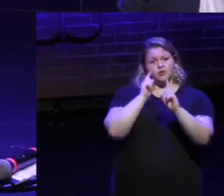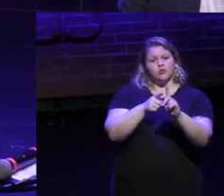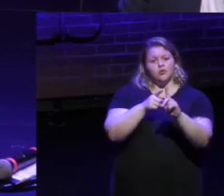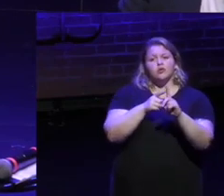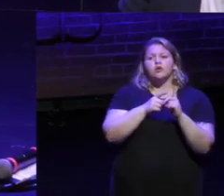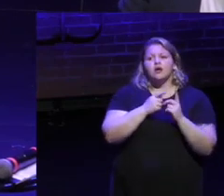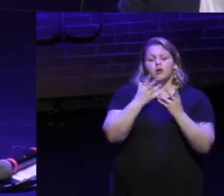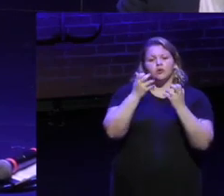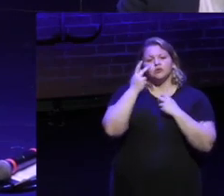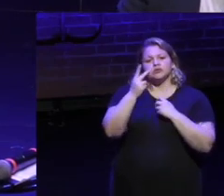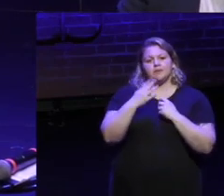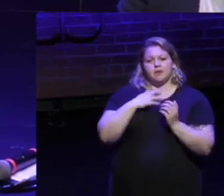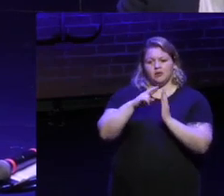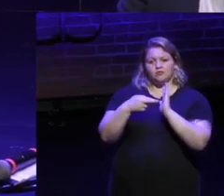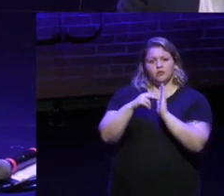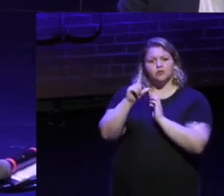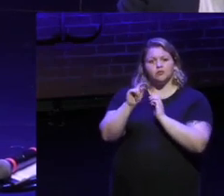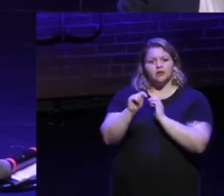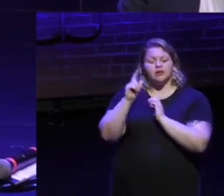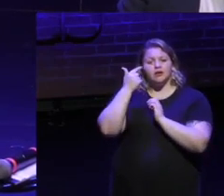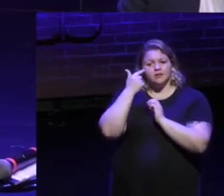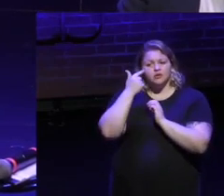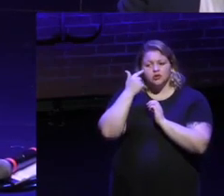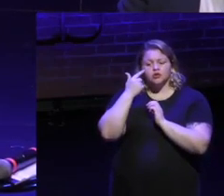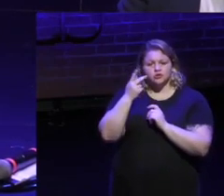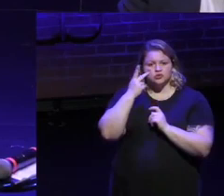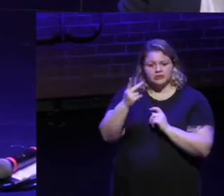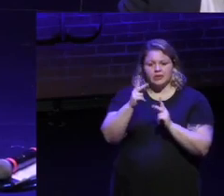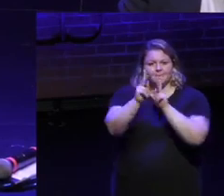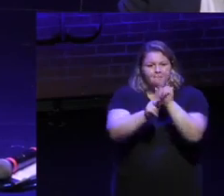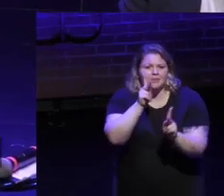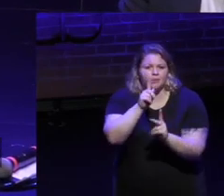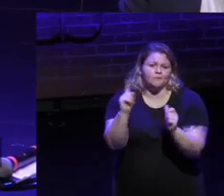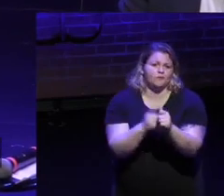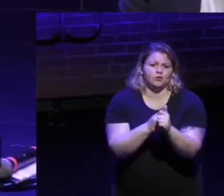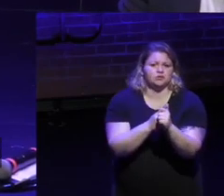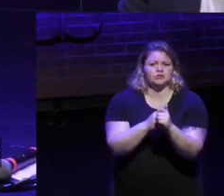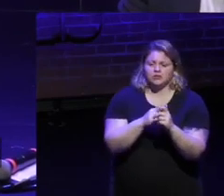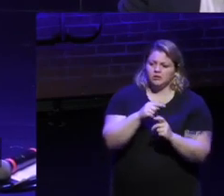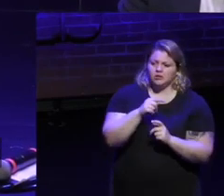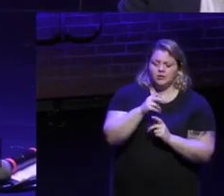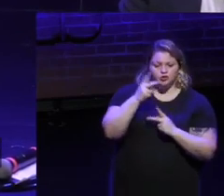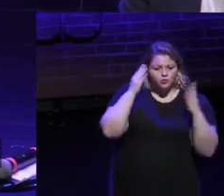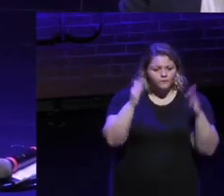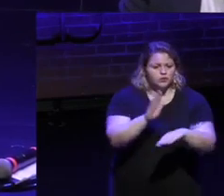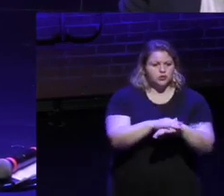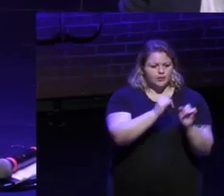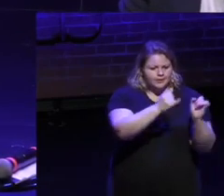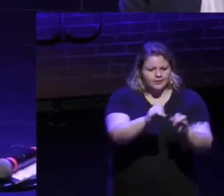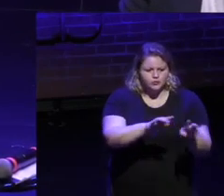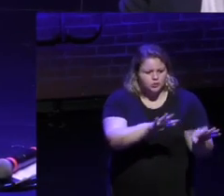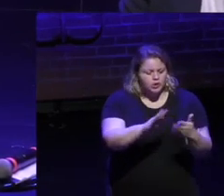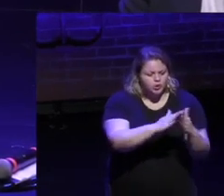really focused on putting people first, investing in our communities, investing in our young people, and really tackling some of the big issues by